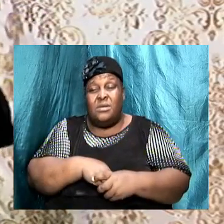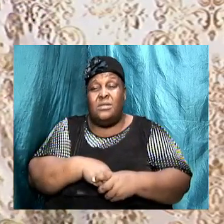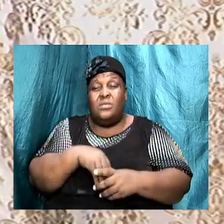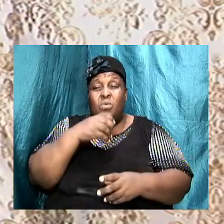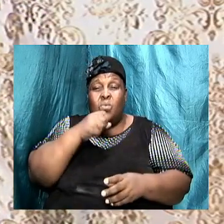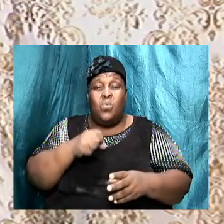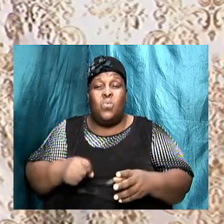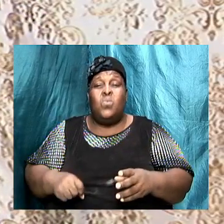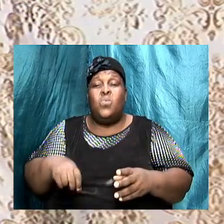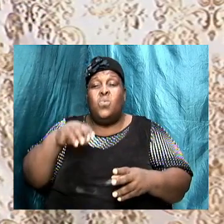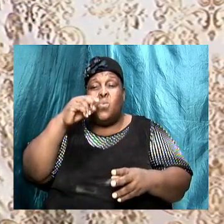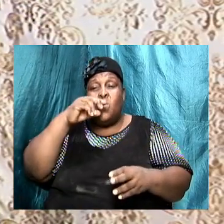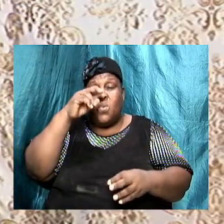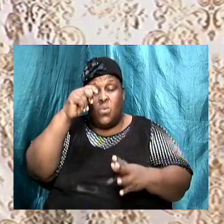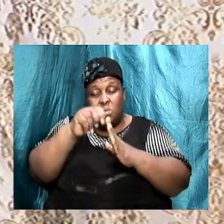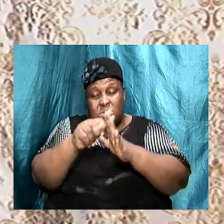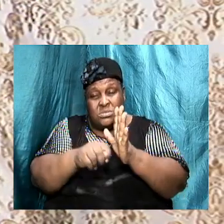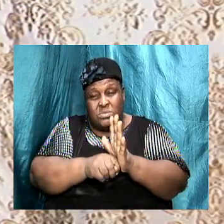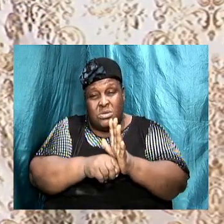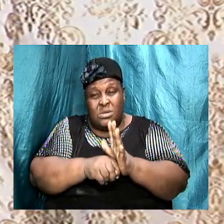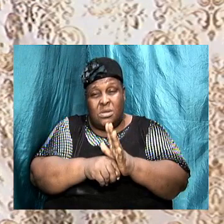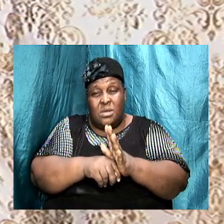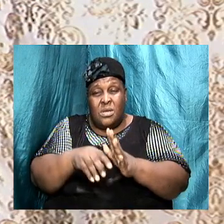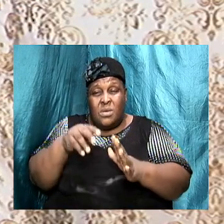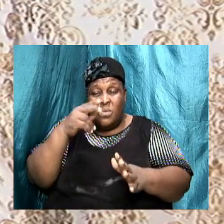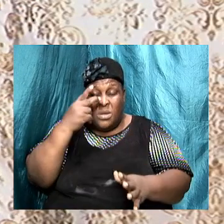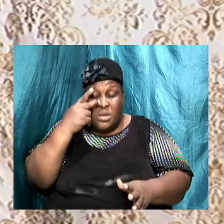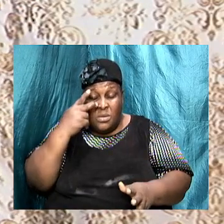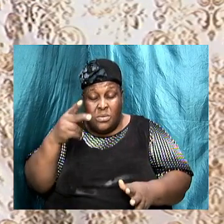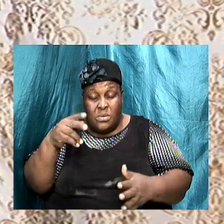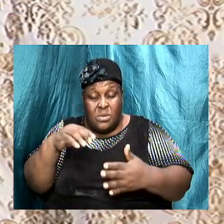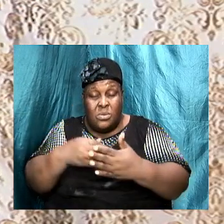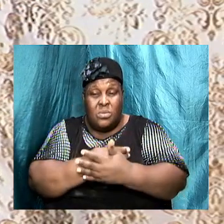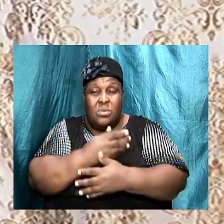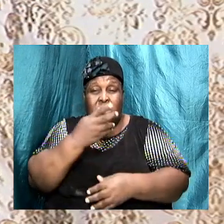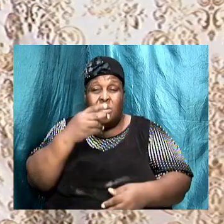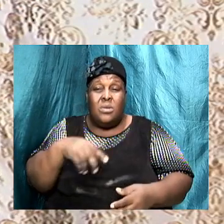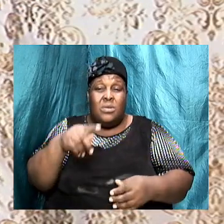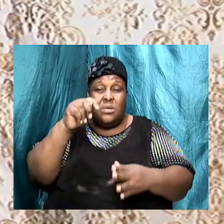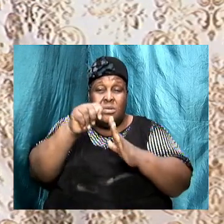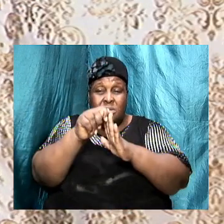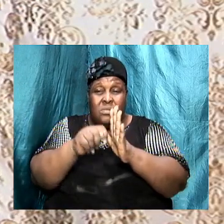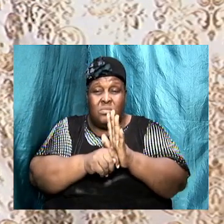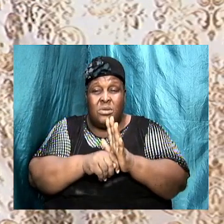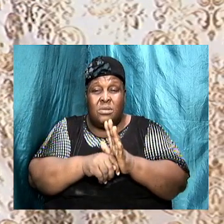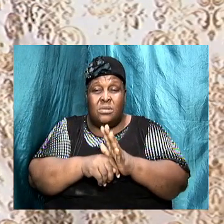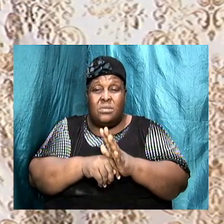But if you look in the New Testament, you see where it's mentioned a whole lot of time.